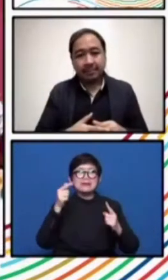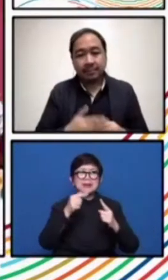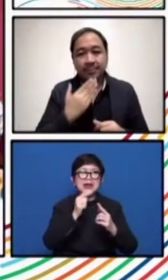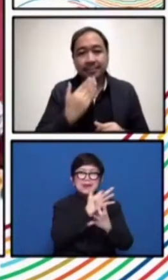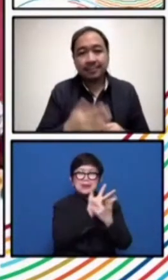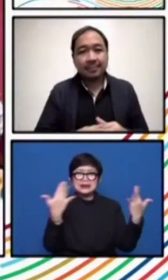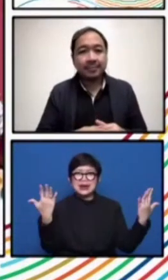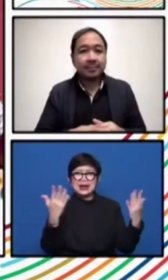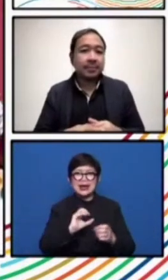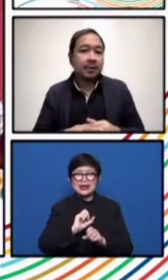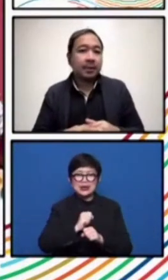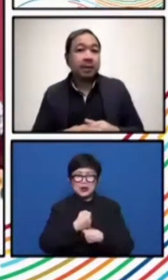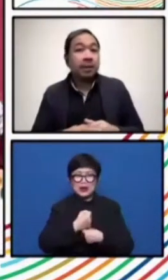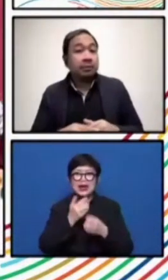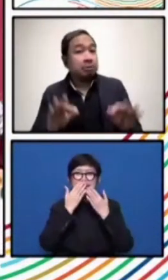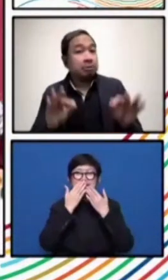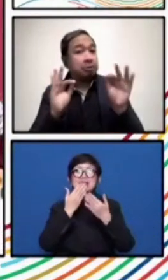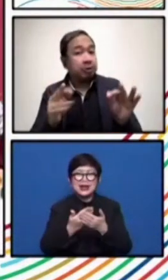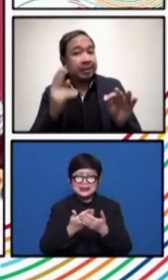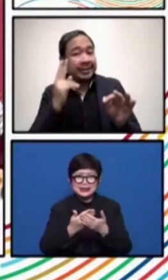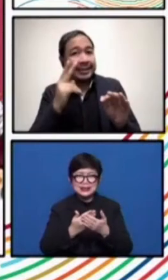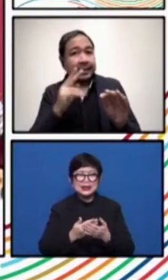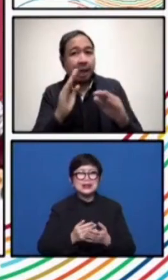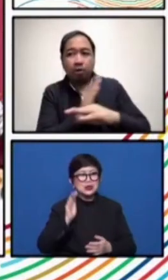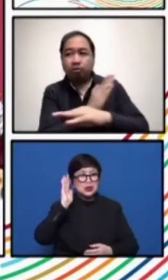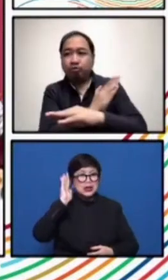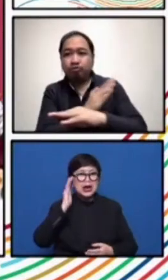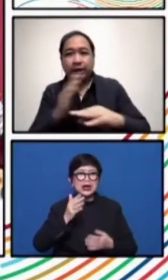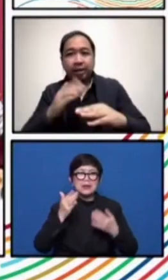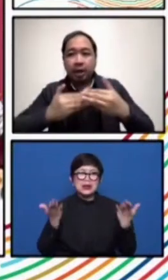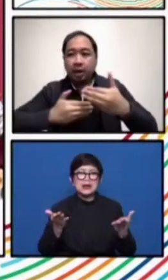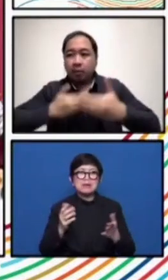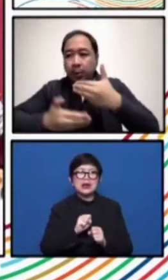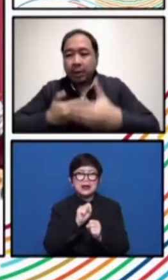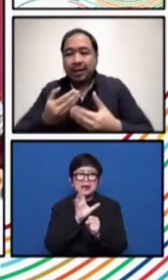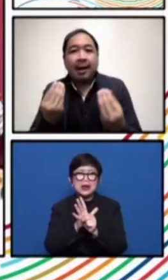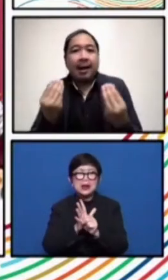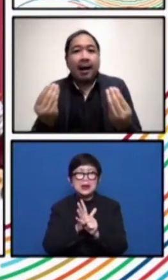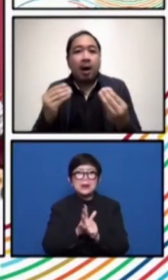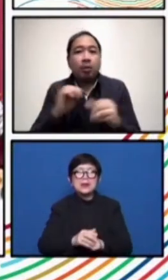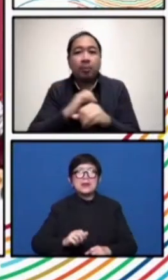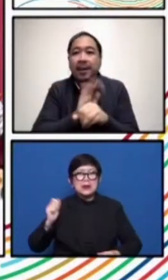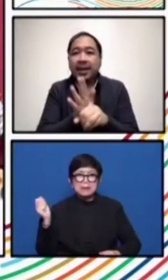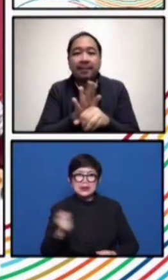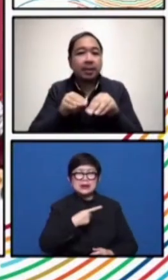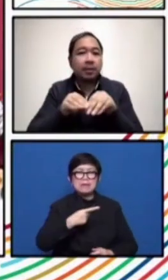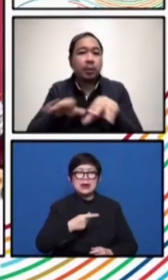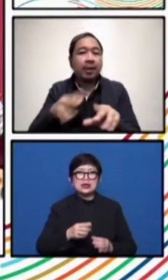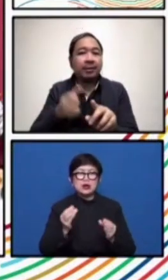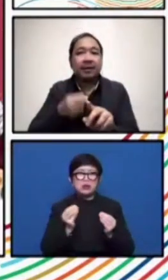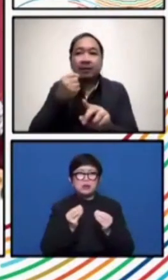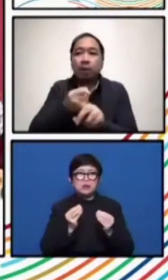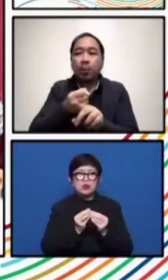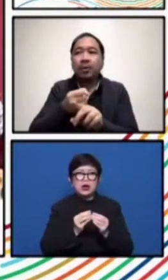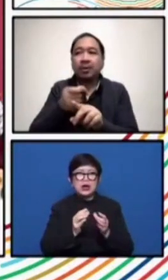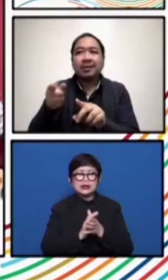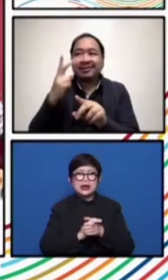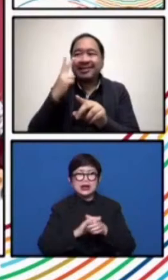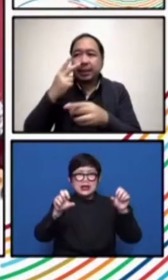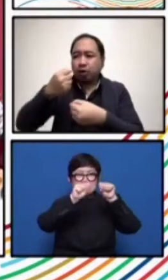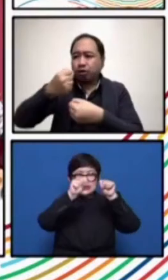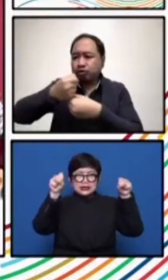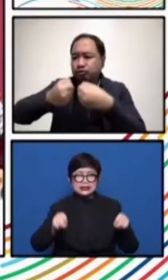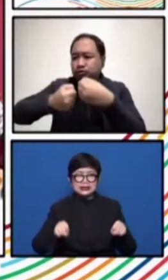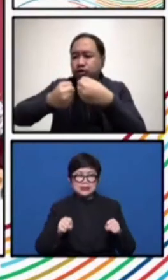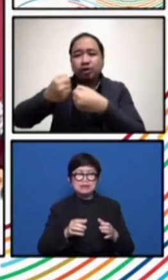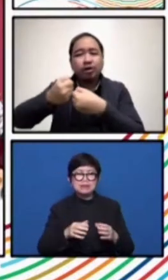the range of work underway and how the pandemic has helped to accelerate efforts to create the building blocks of a comprehensive adaptive and life